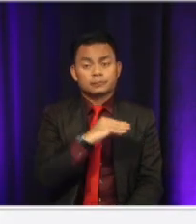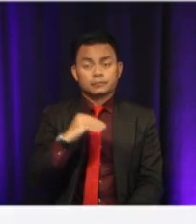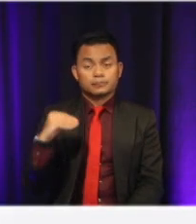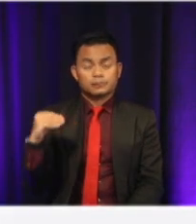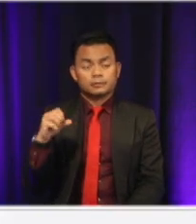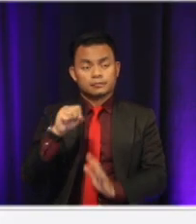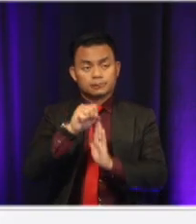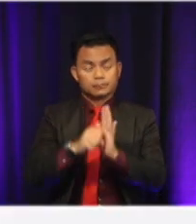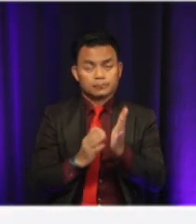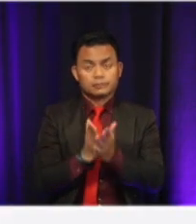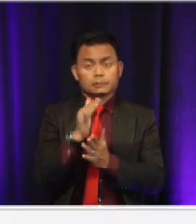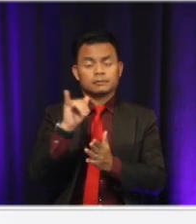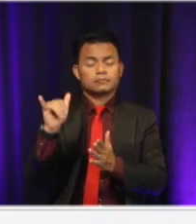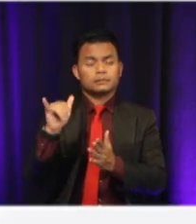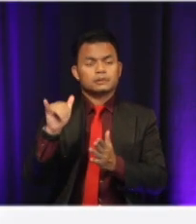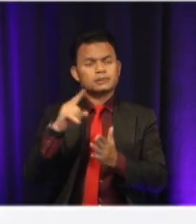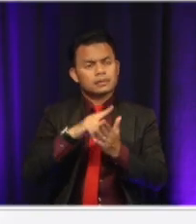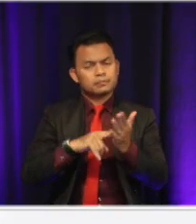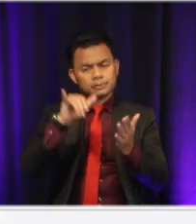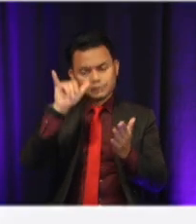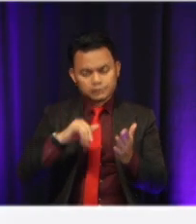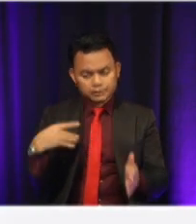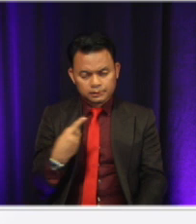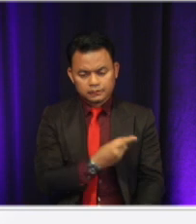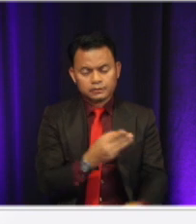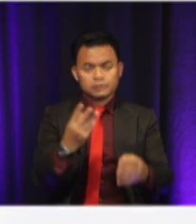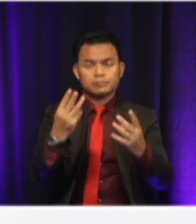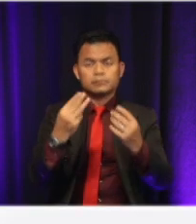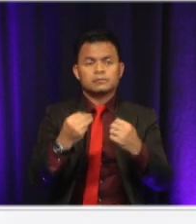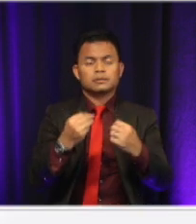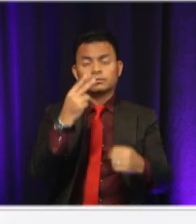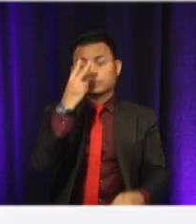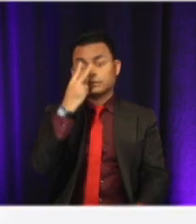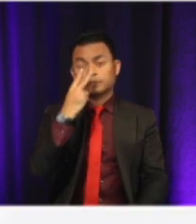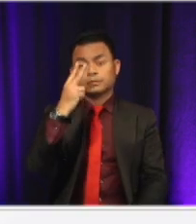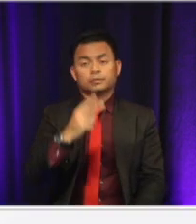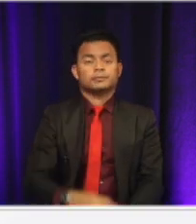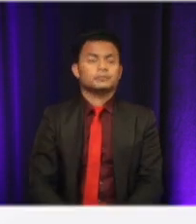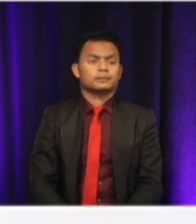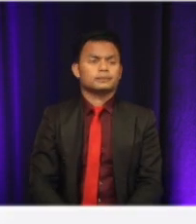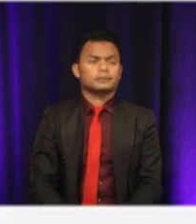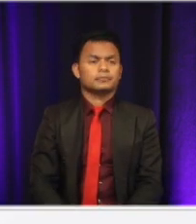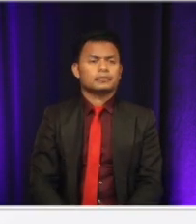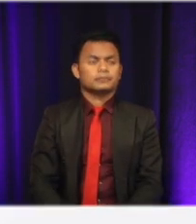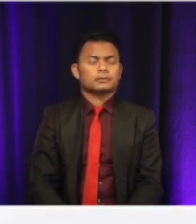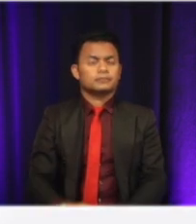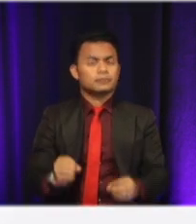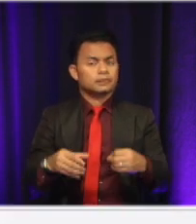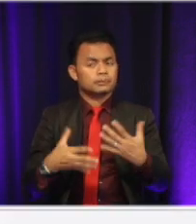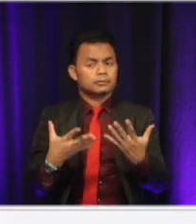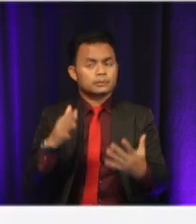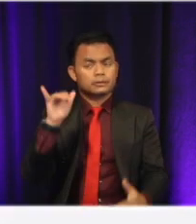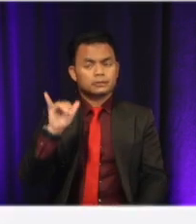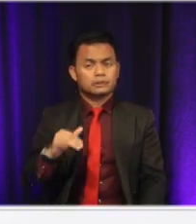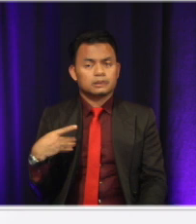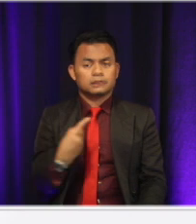what are the aspects of language that we can see there. How much are we going to write? Am I going